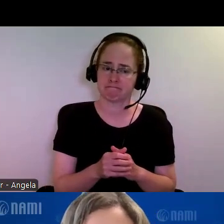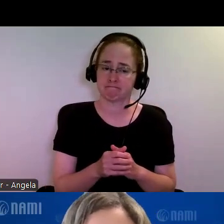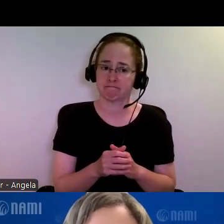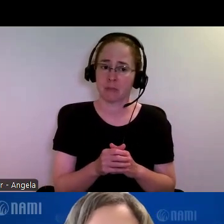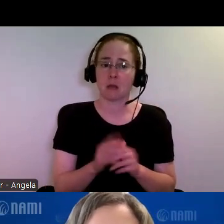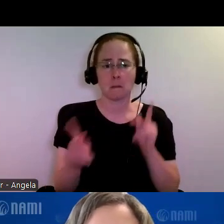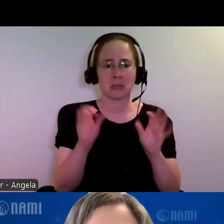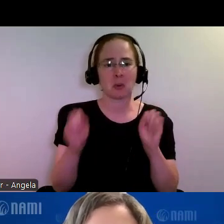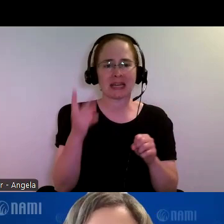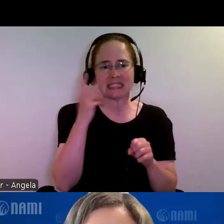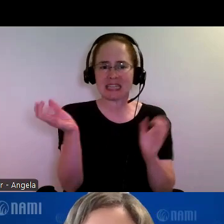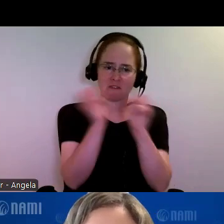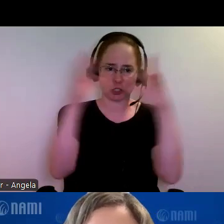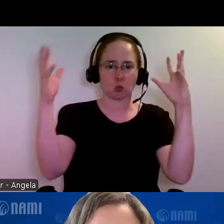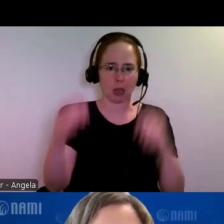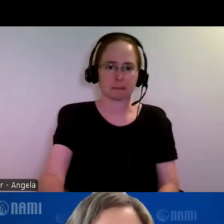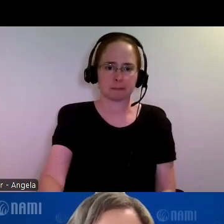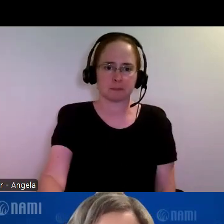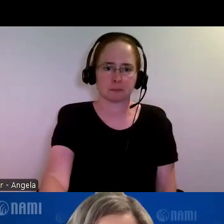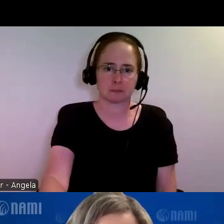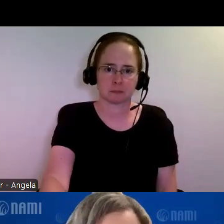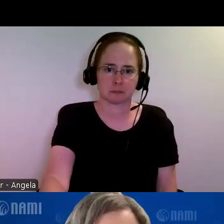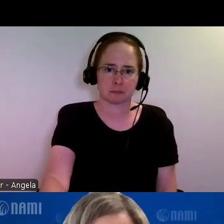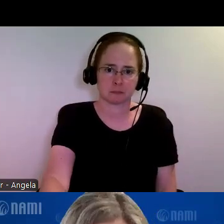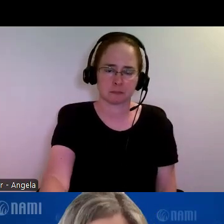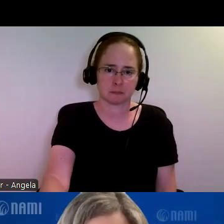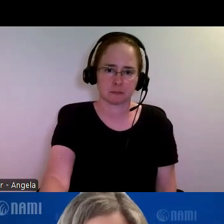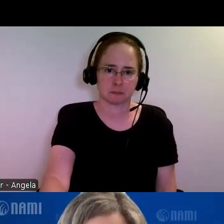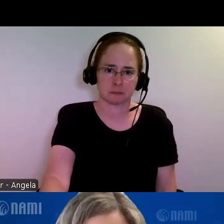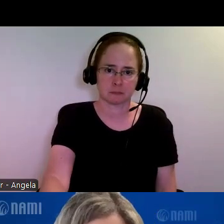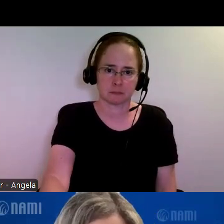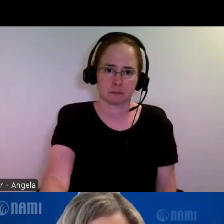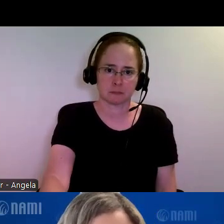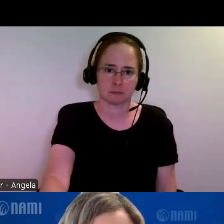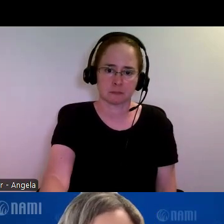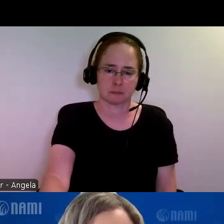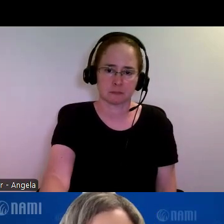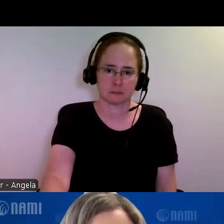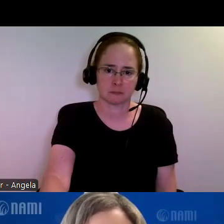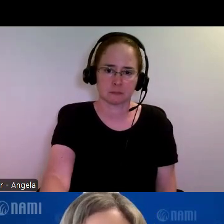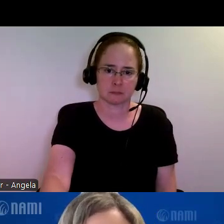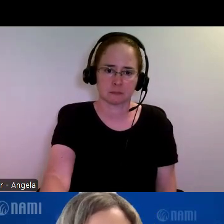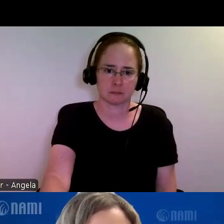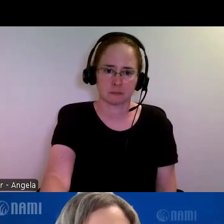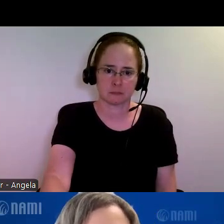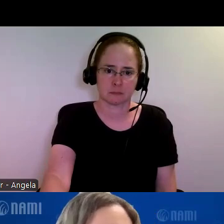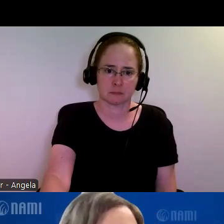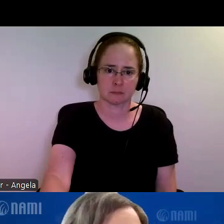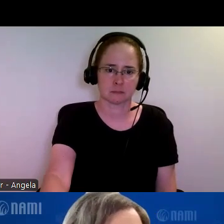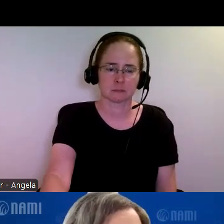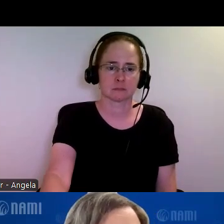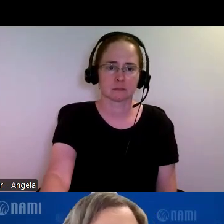have a visual. We wanted to and I'll give a moment as that's coming up on the screen